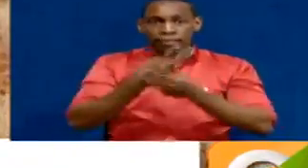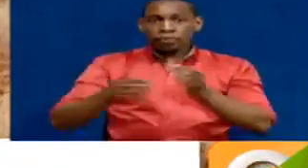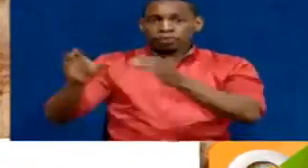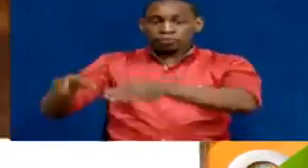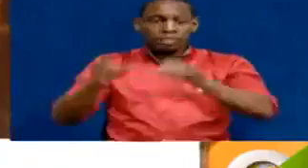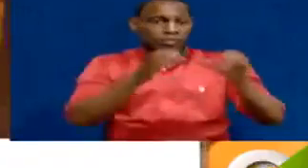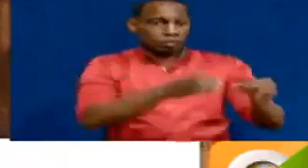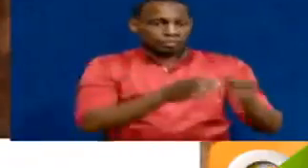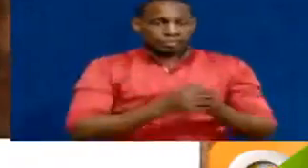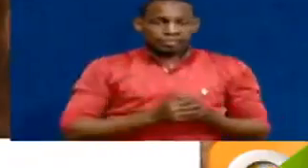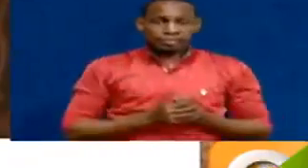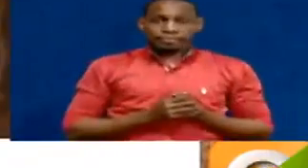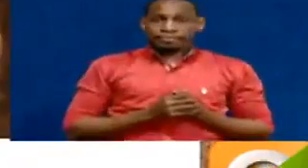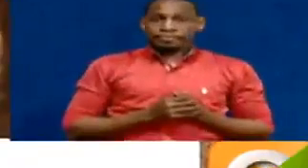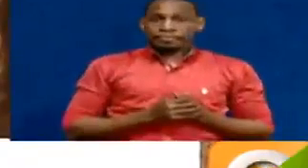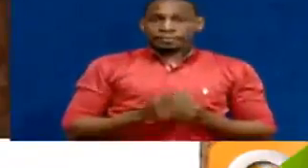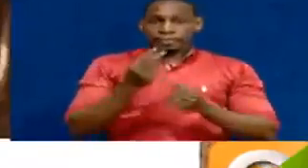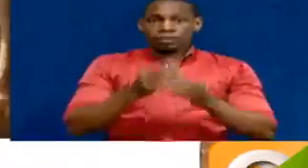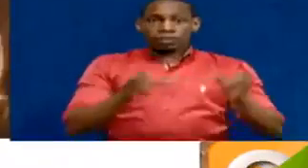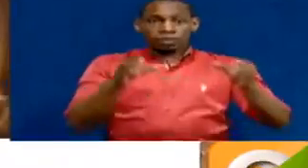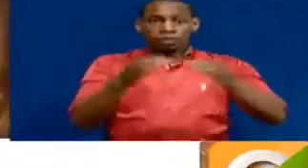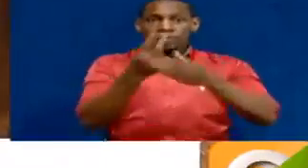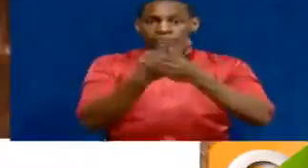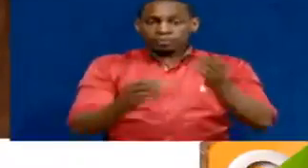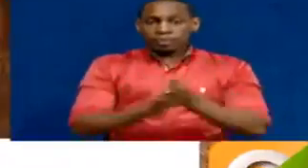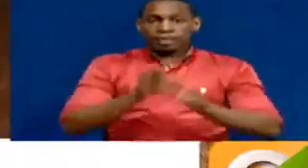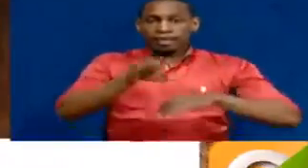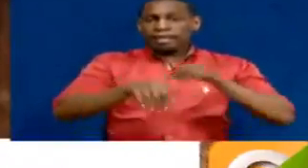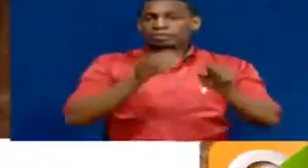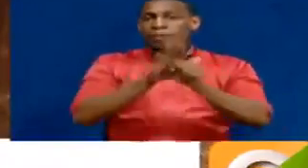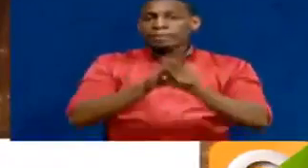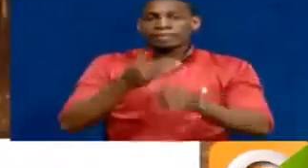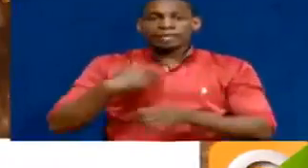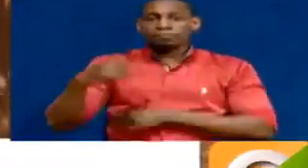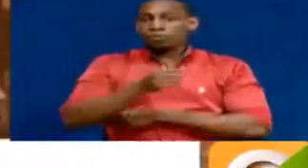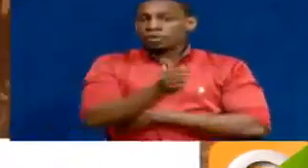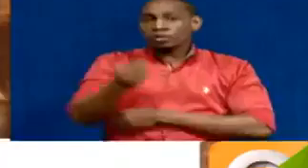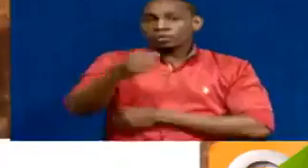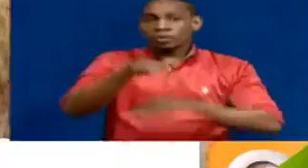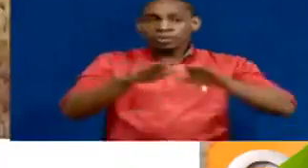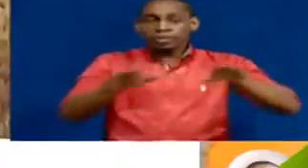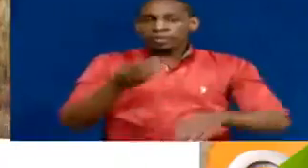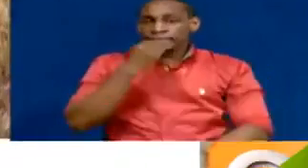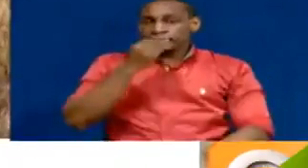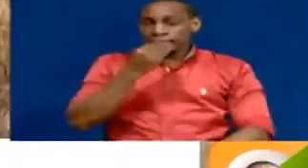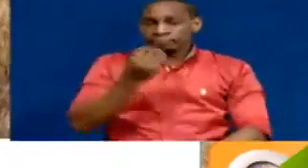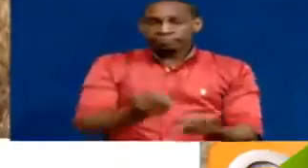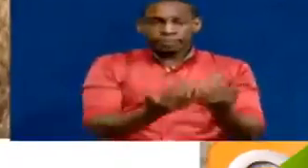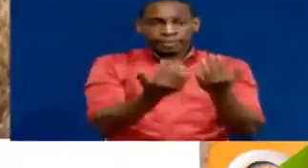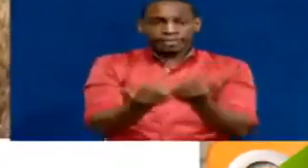even Gabras. Both communities had thousands of livestock roaming the fields eating dry